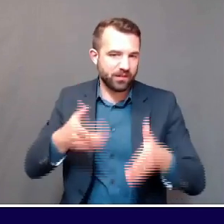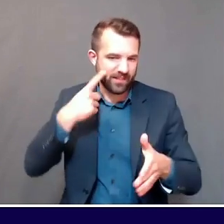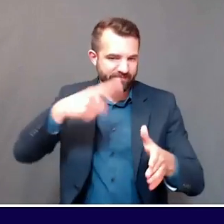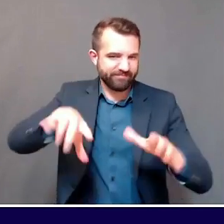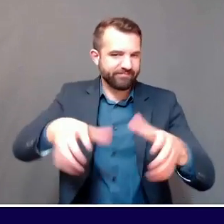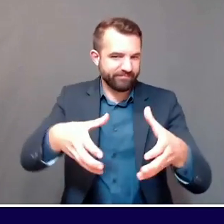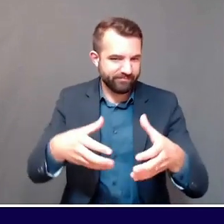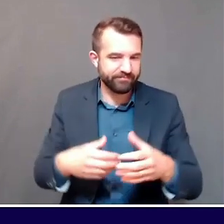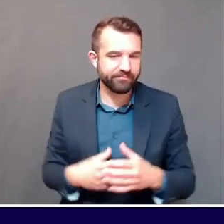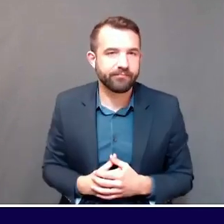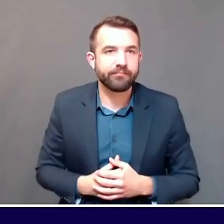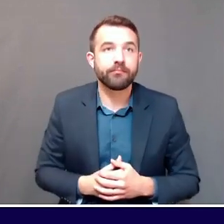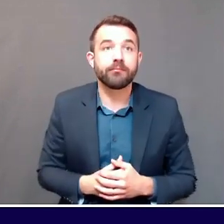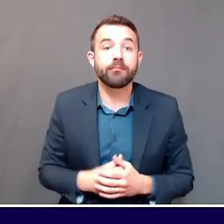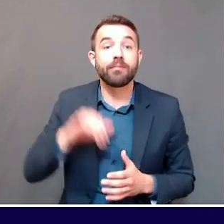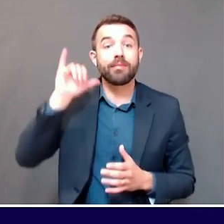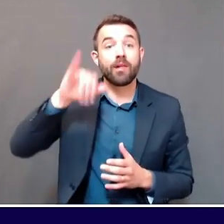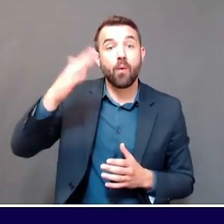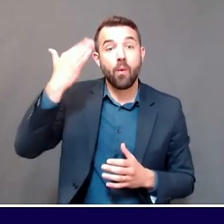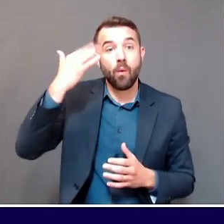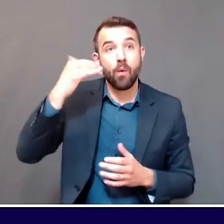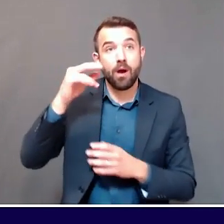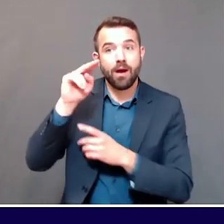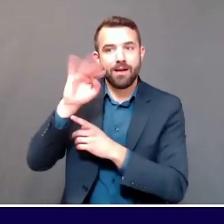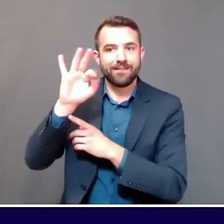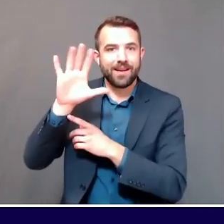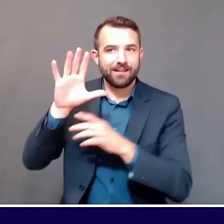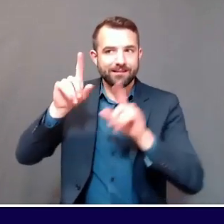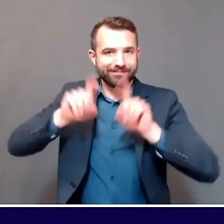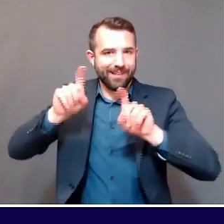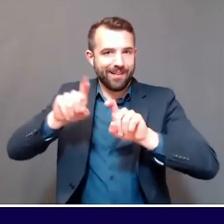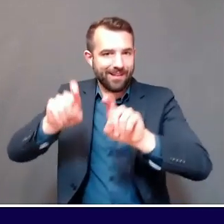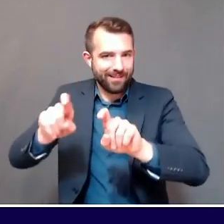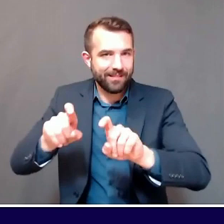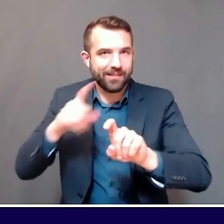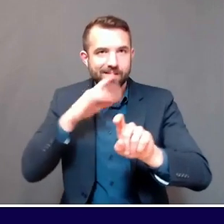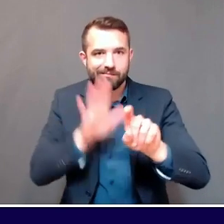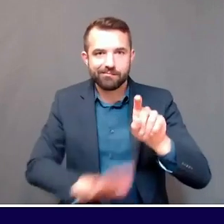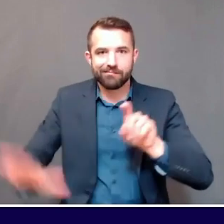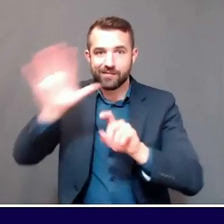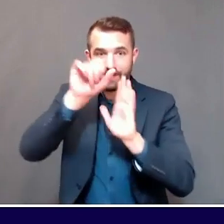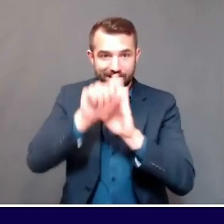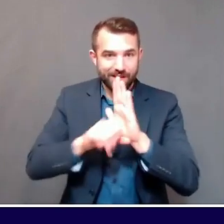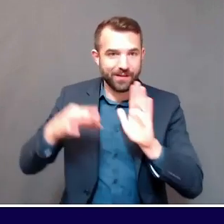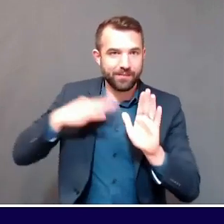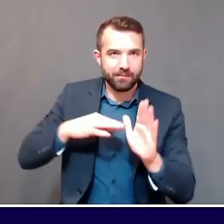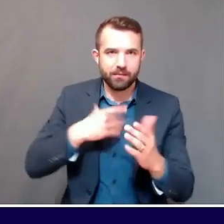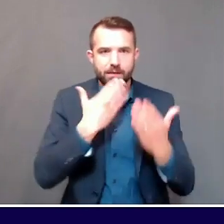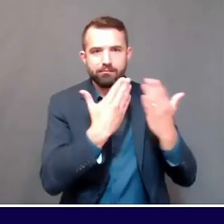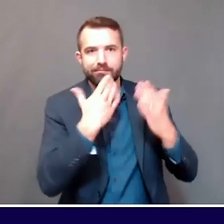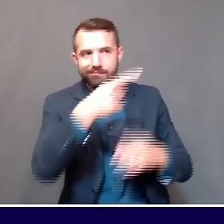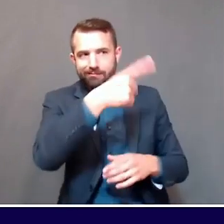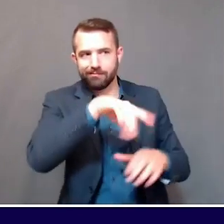those fit testing missions were undertaken. That was the motivation behind them, and that's why we're continuing